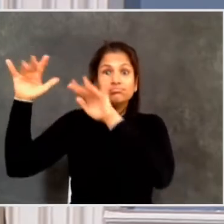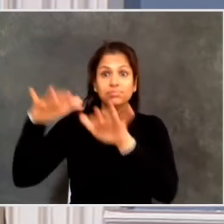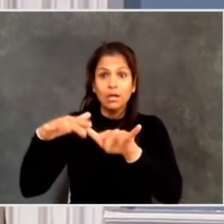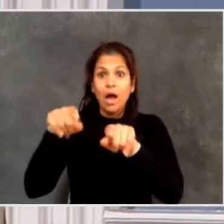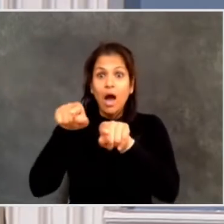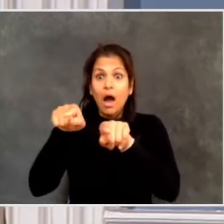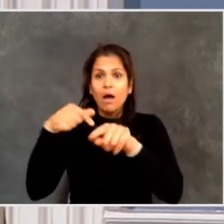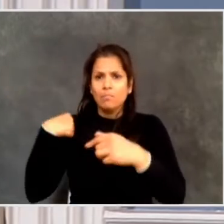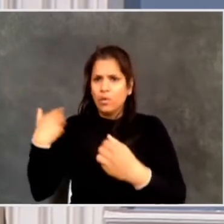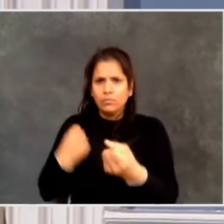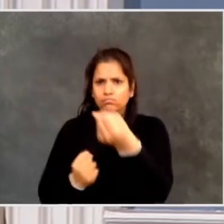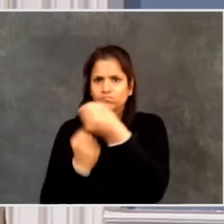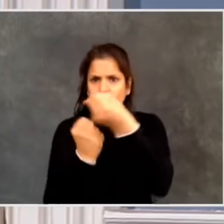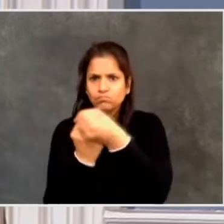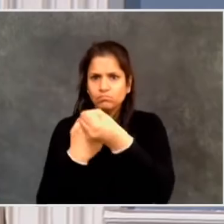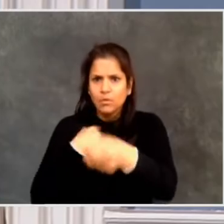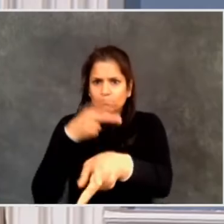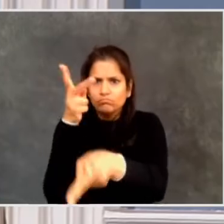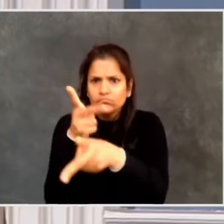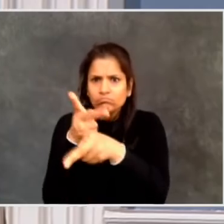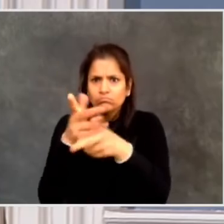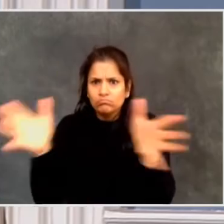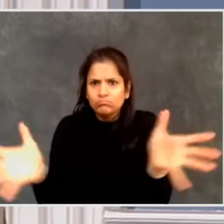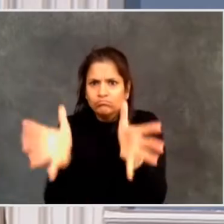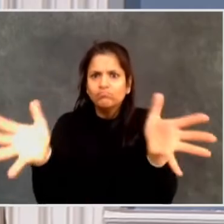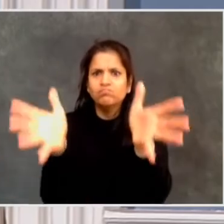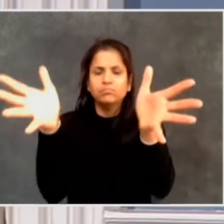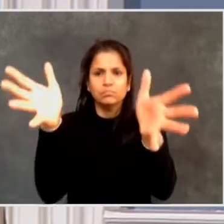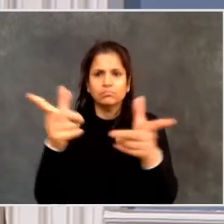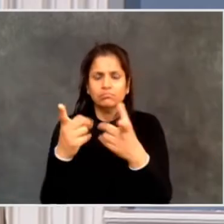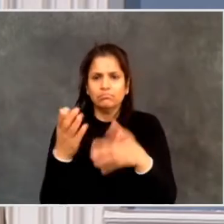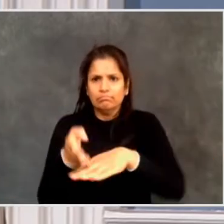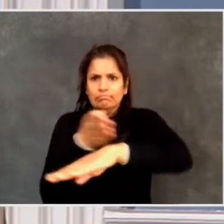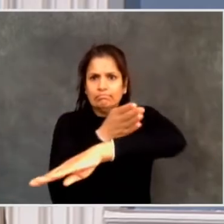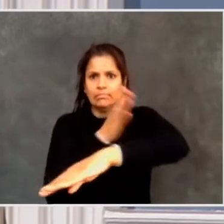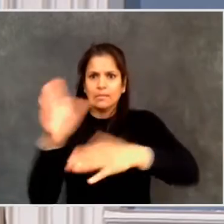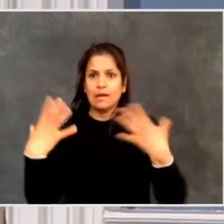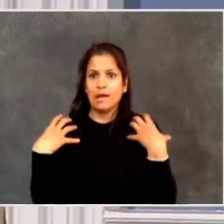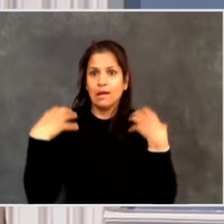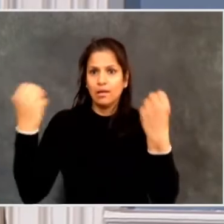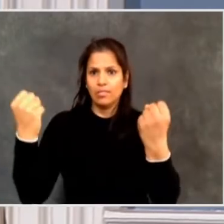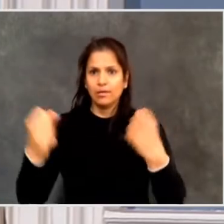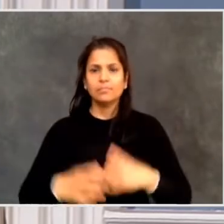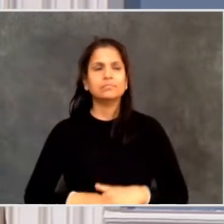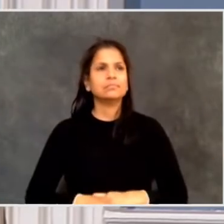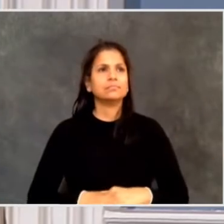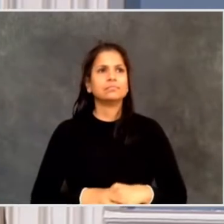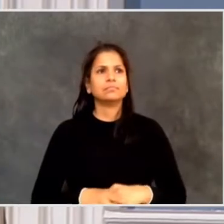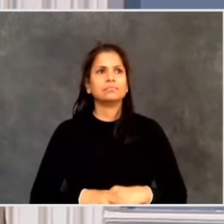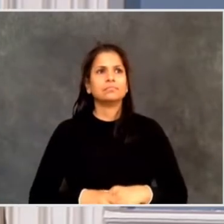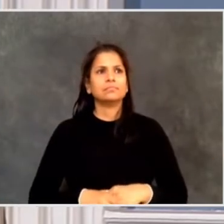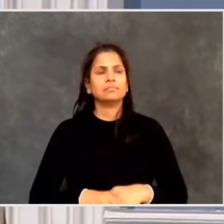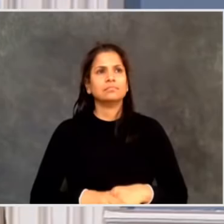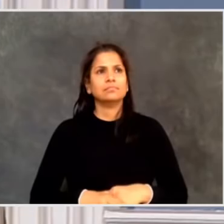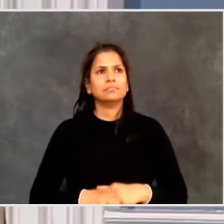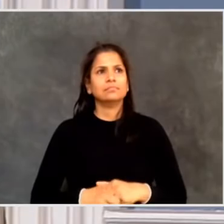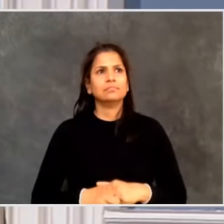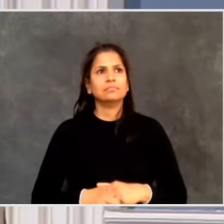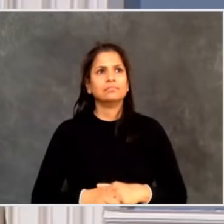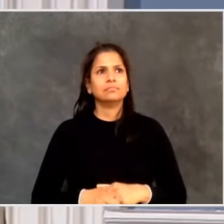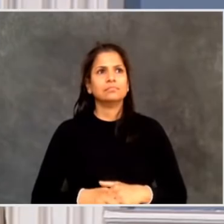of underlying chronic illness, and that it's a reminder that these chronic underlying illnesses